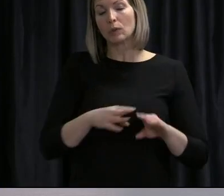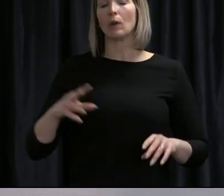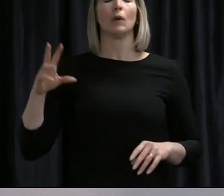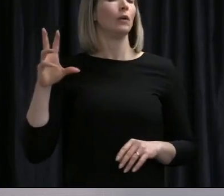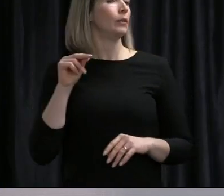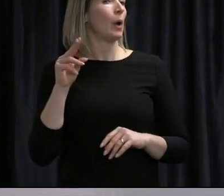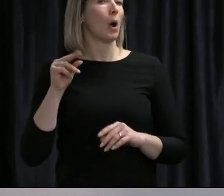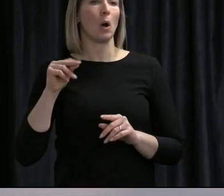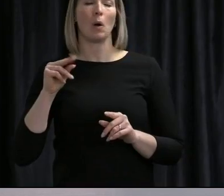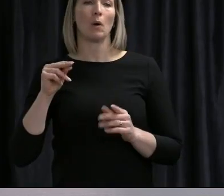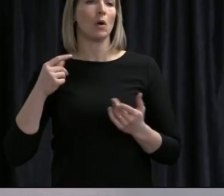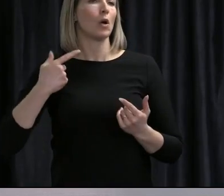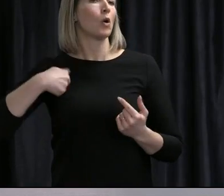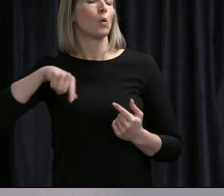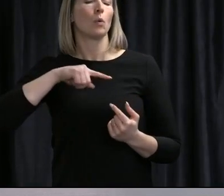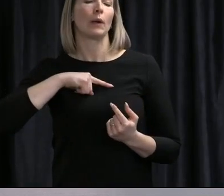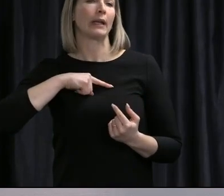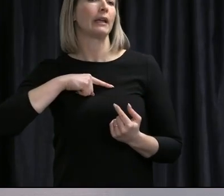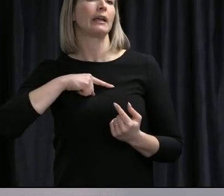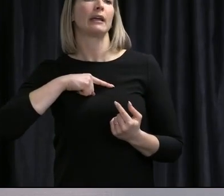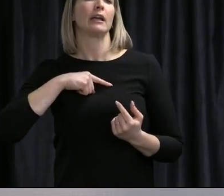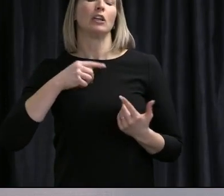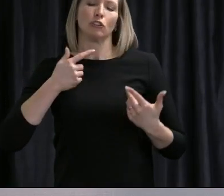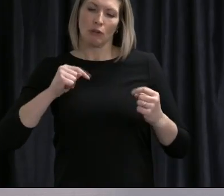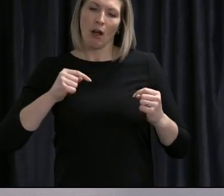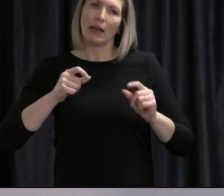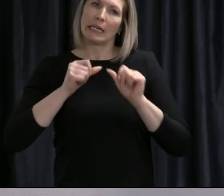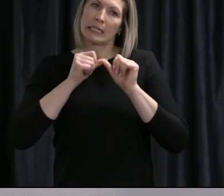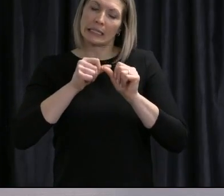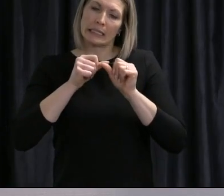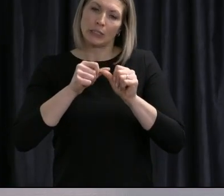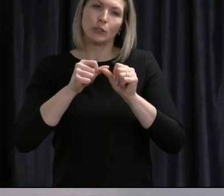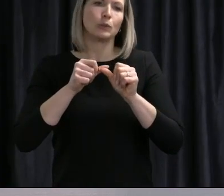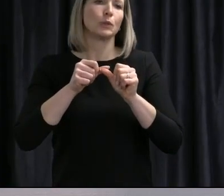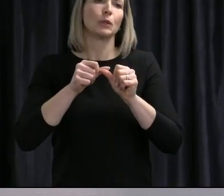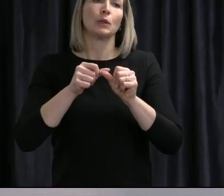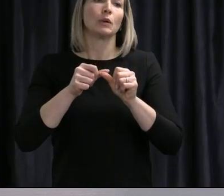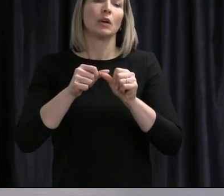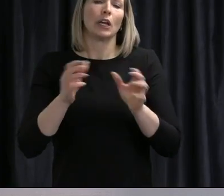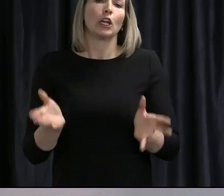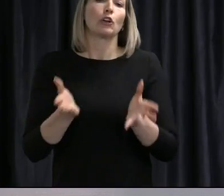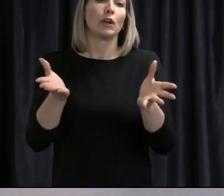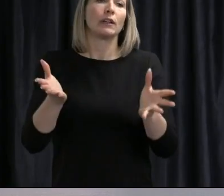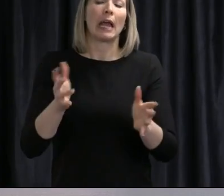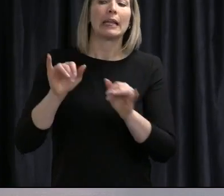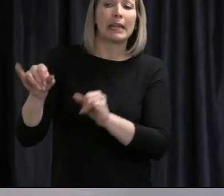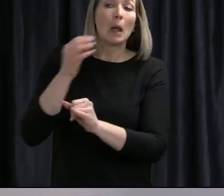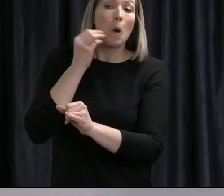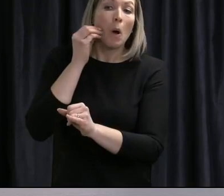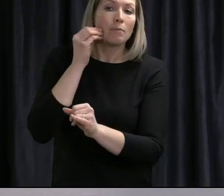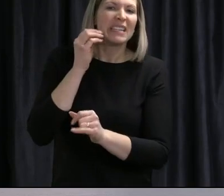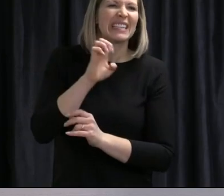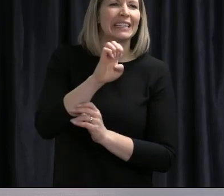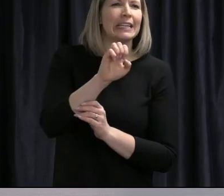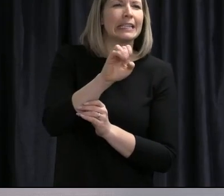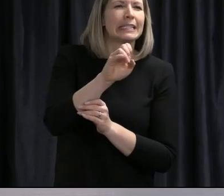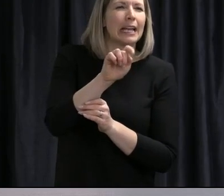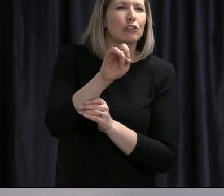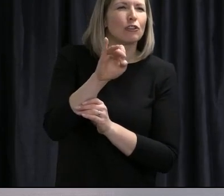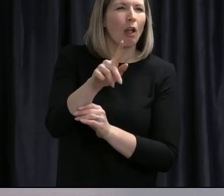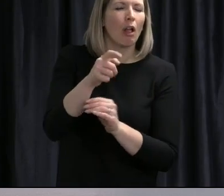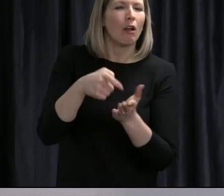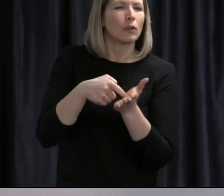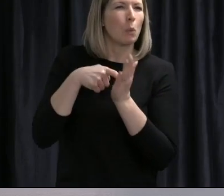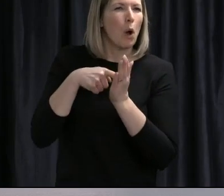make sure that we, as many as possible, will work from home. We've talked about, making sure that we, if in